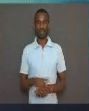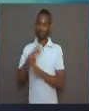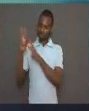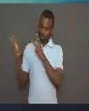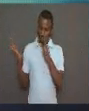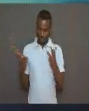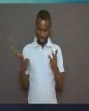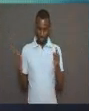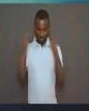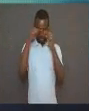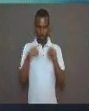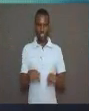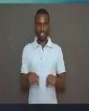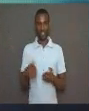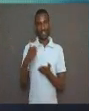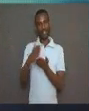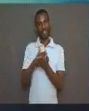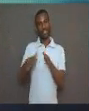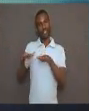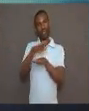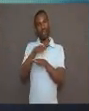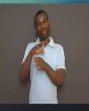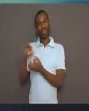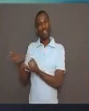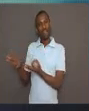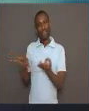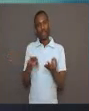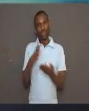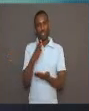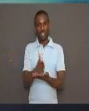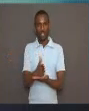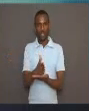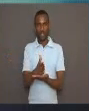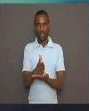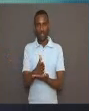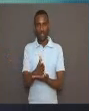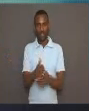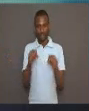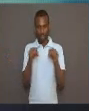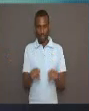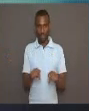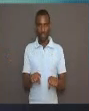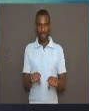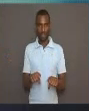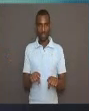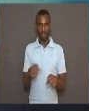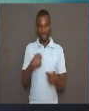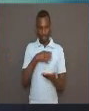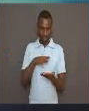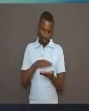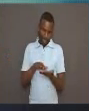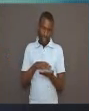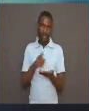Welcome to today's lesson on fluid statics. Today, we will study